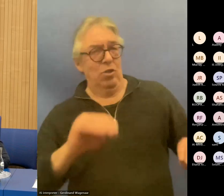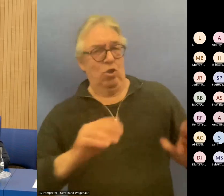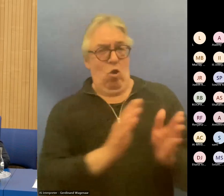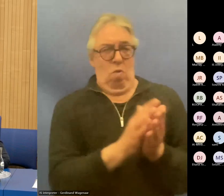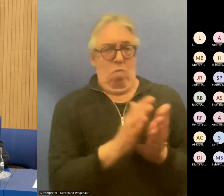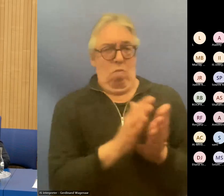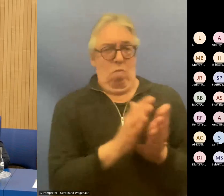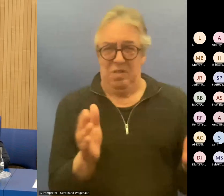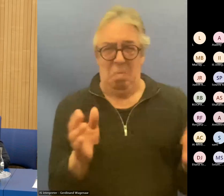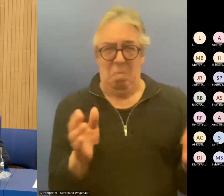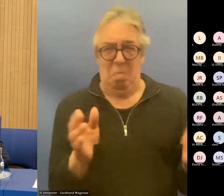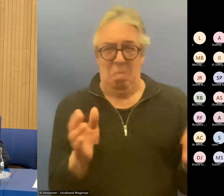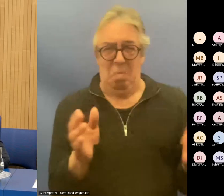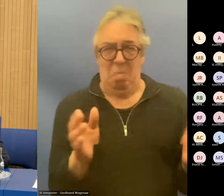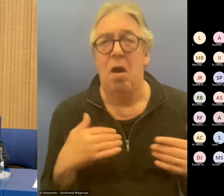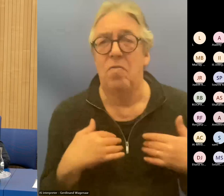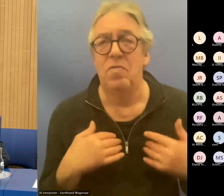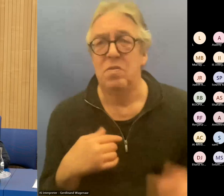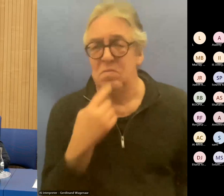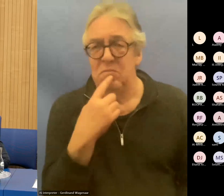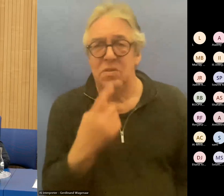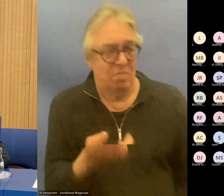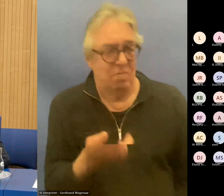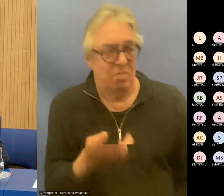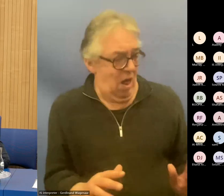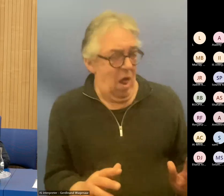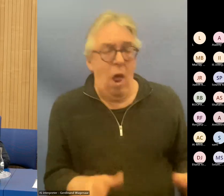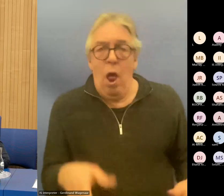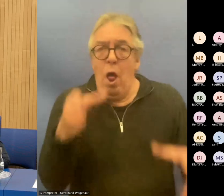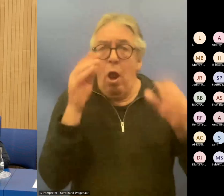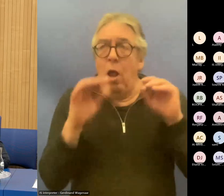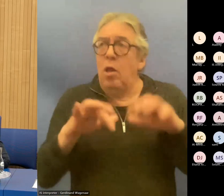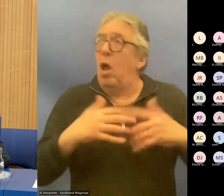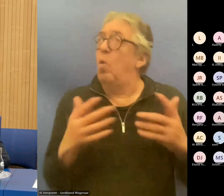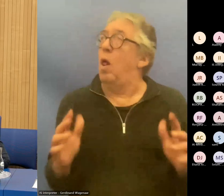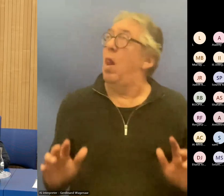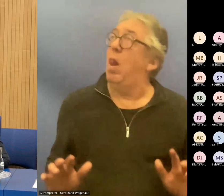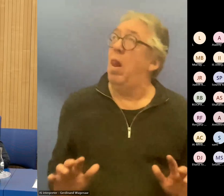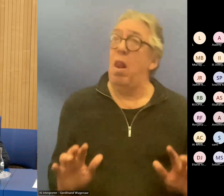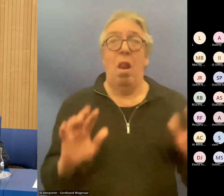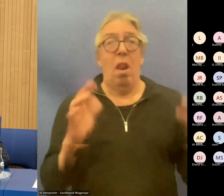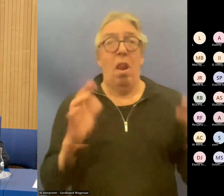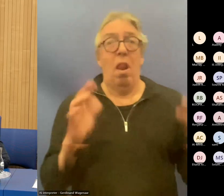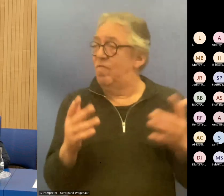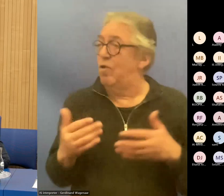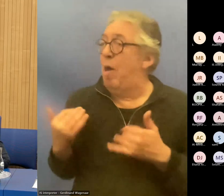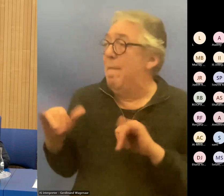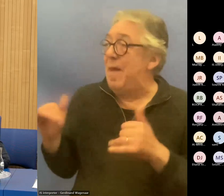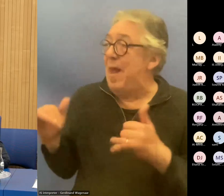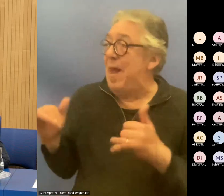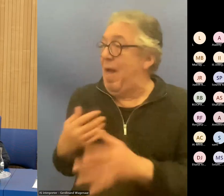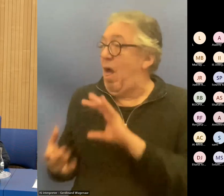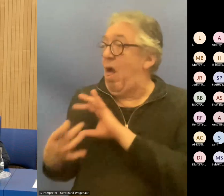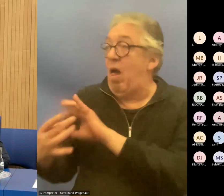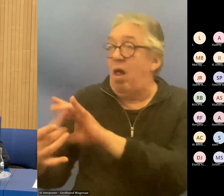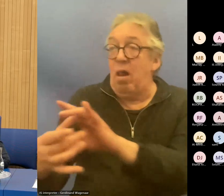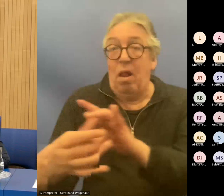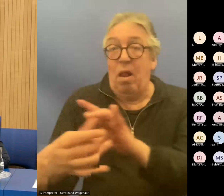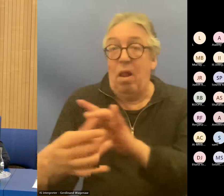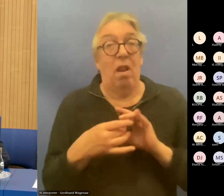We call it learn from the nature, learn from the theme or product or the shape or